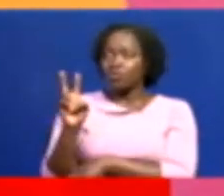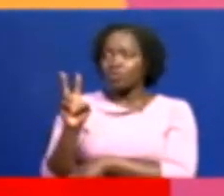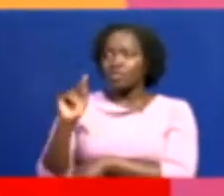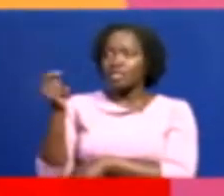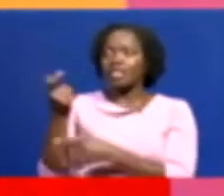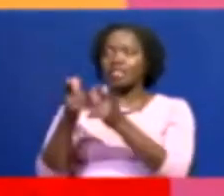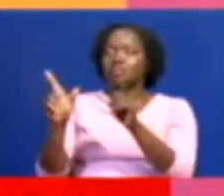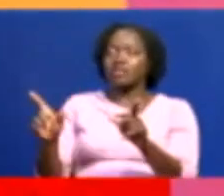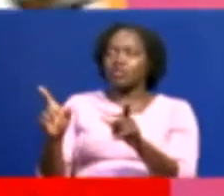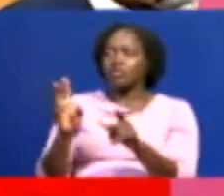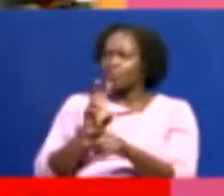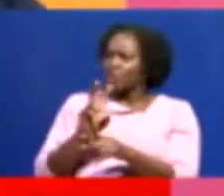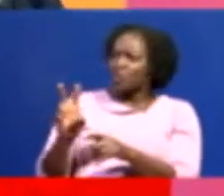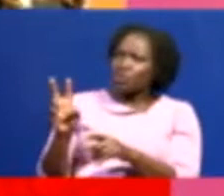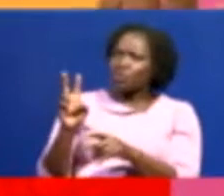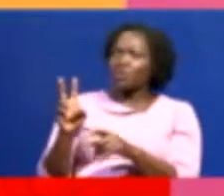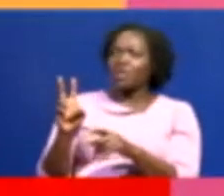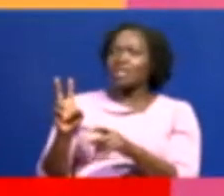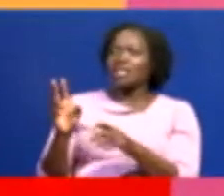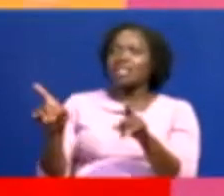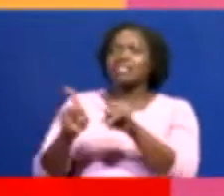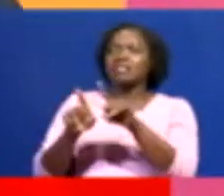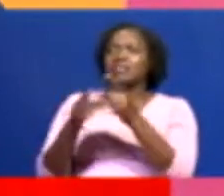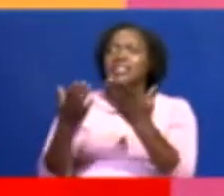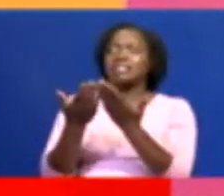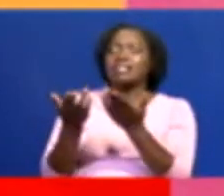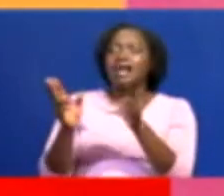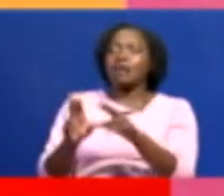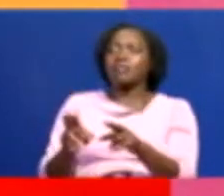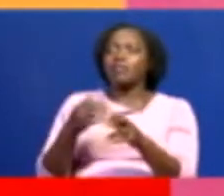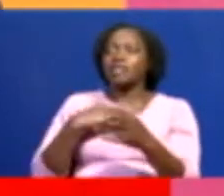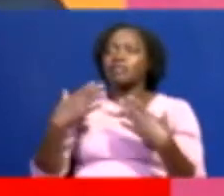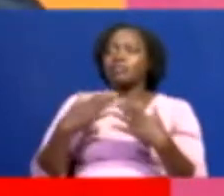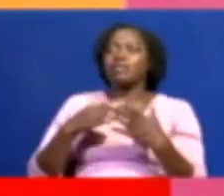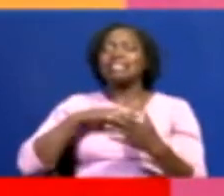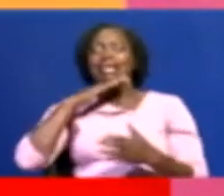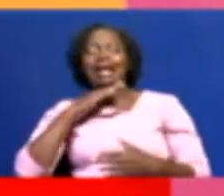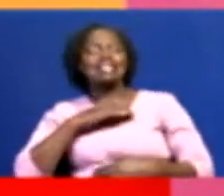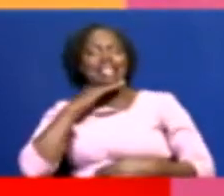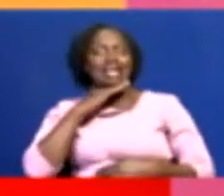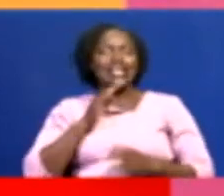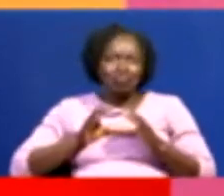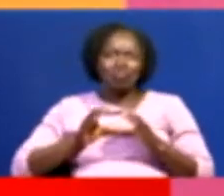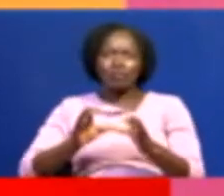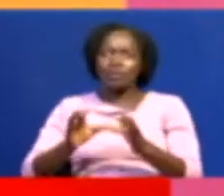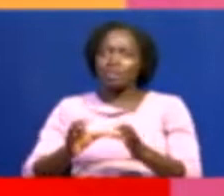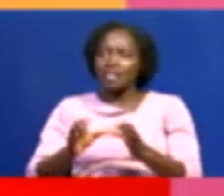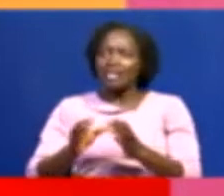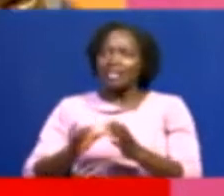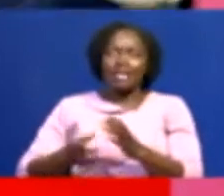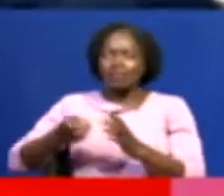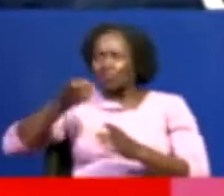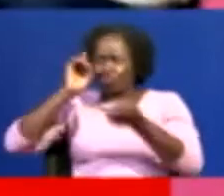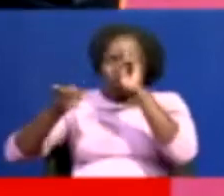second liberation, we saw the similar things happened. We had people had to die, people had to push, people had to be hit.